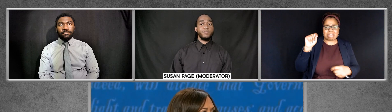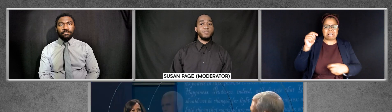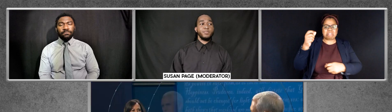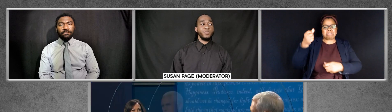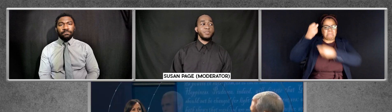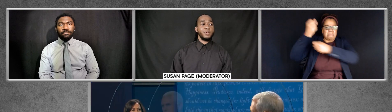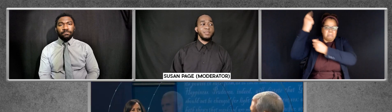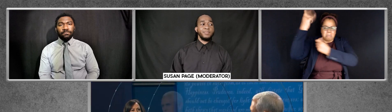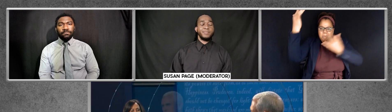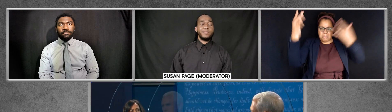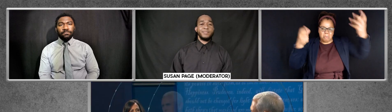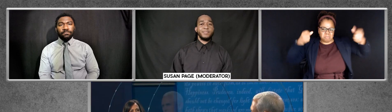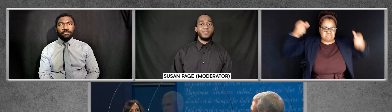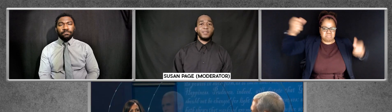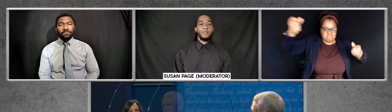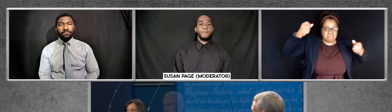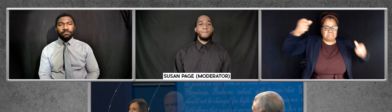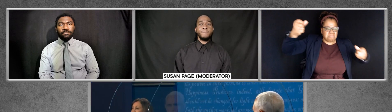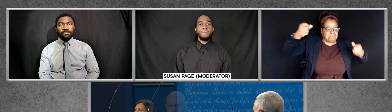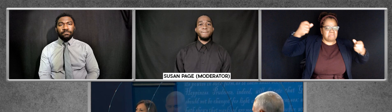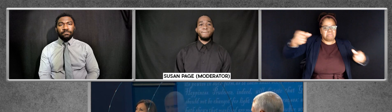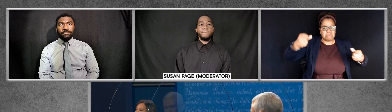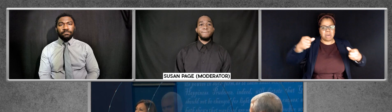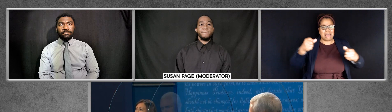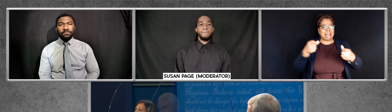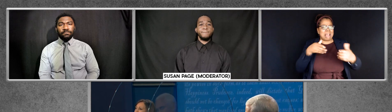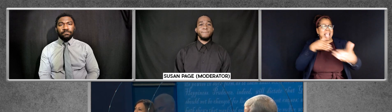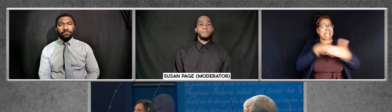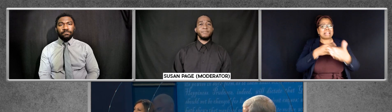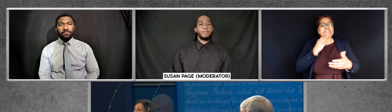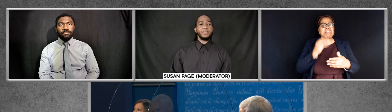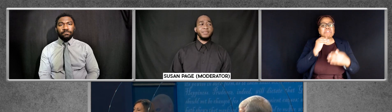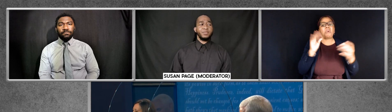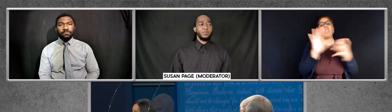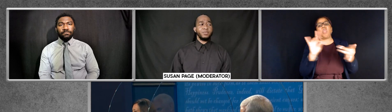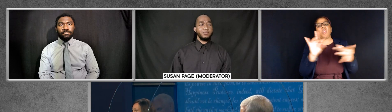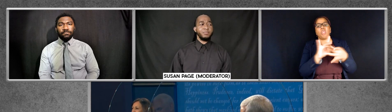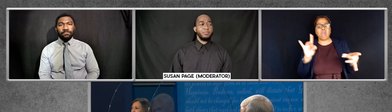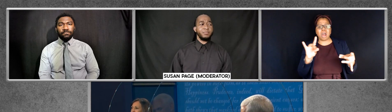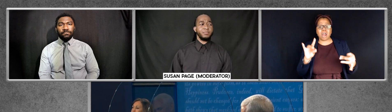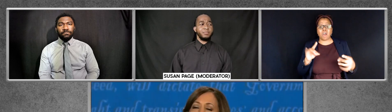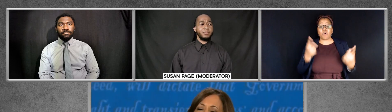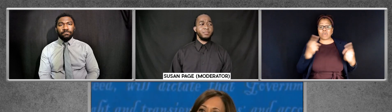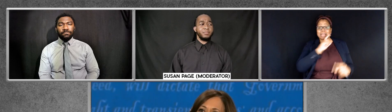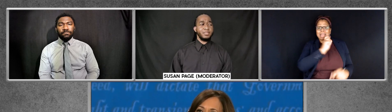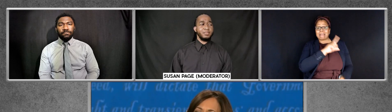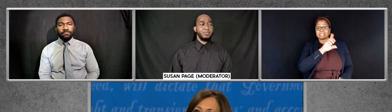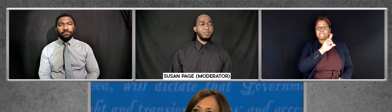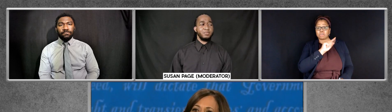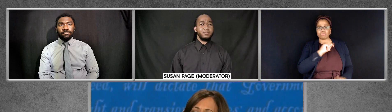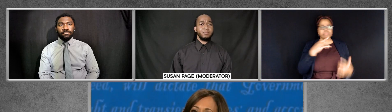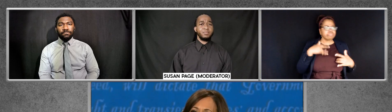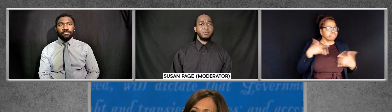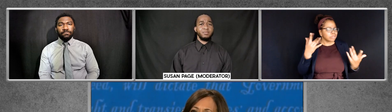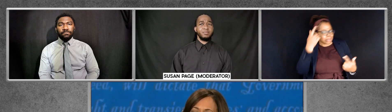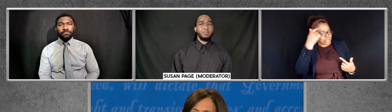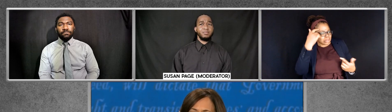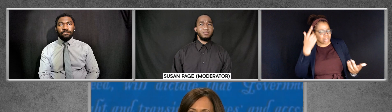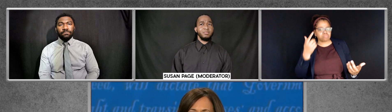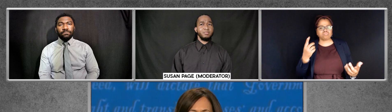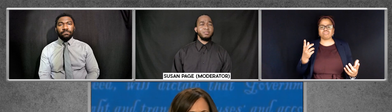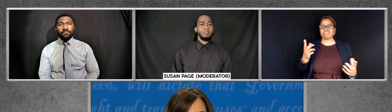anti-Semitic slurs. And Donald Trump, when asked about it, said there were fine people on both